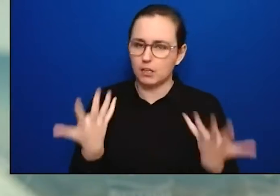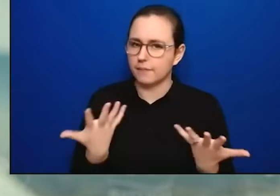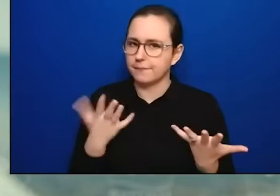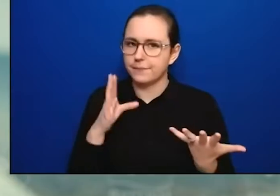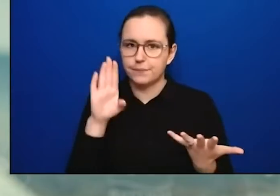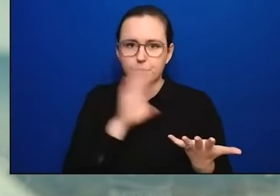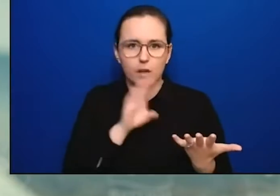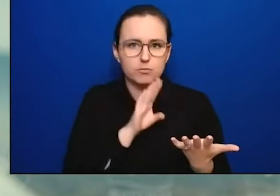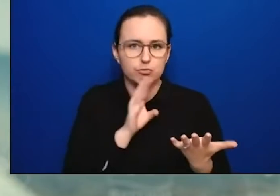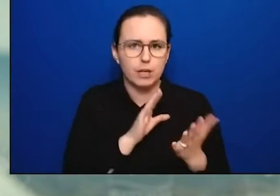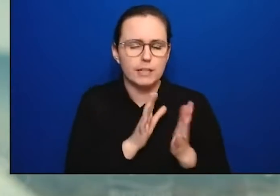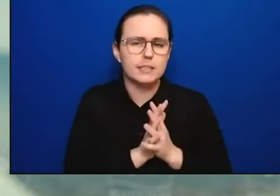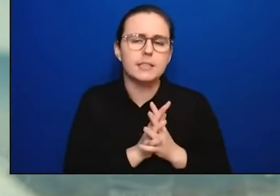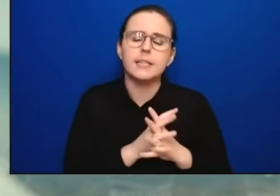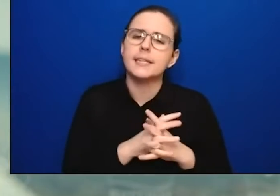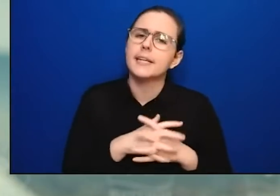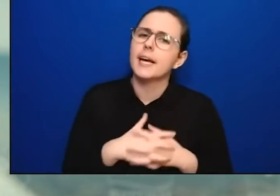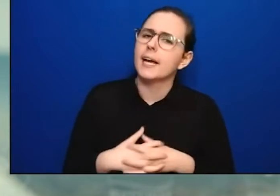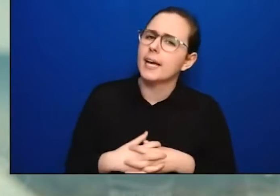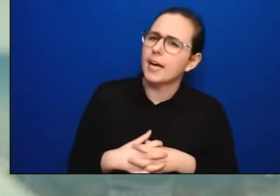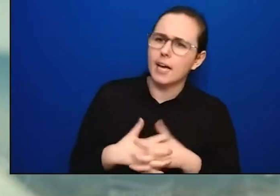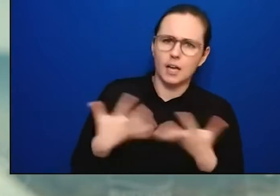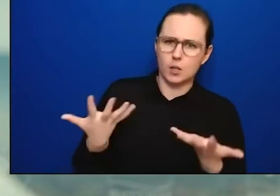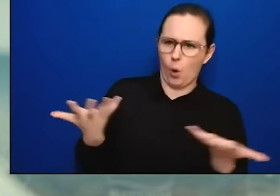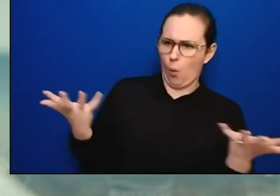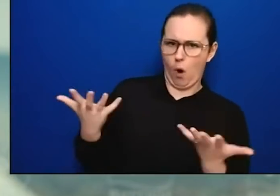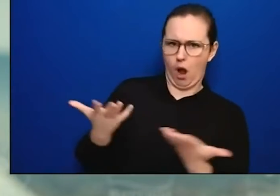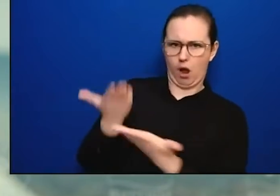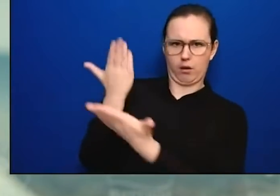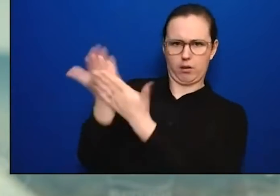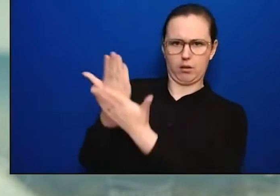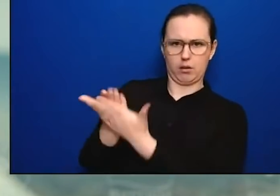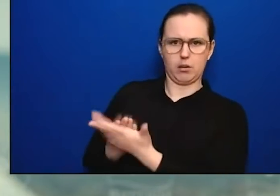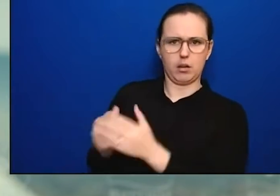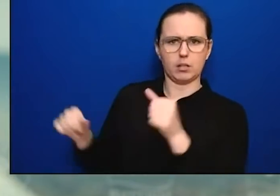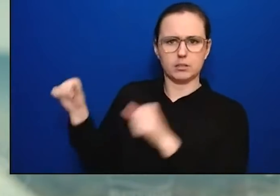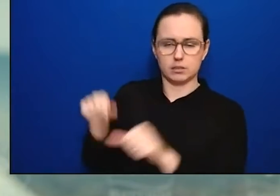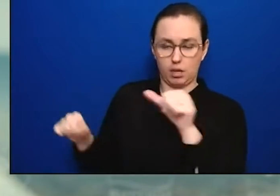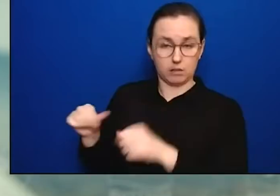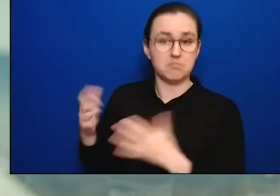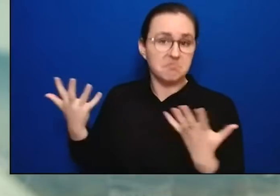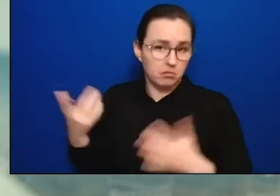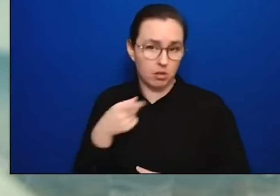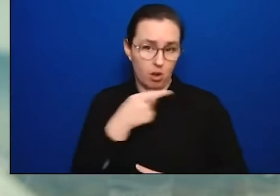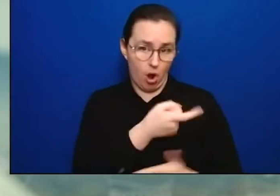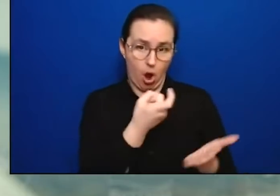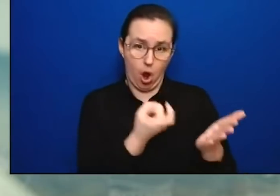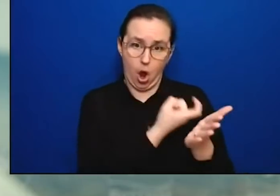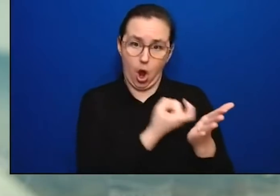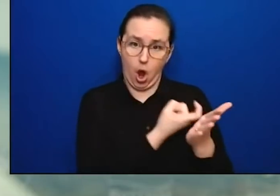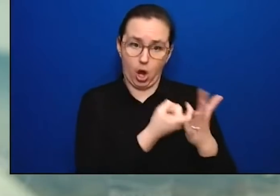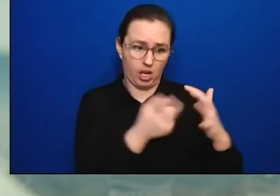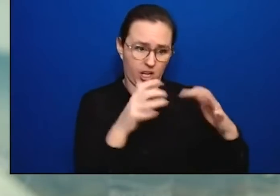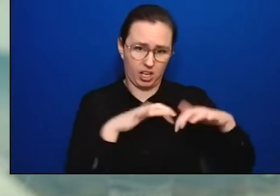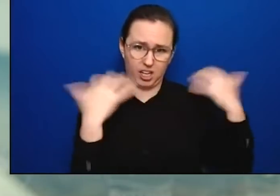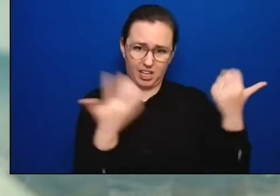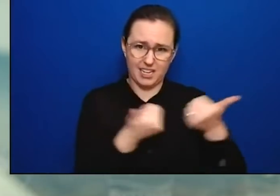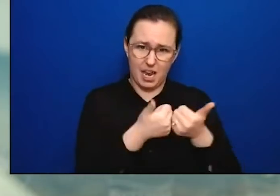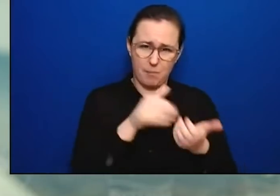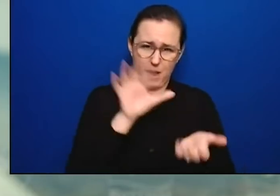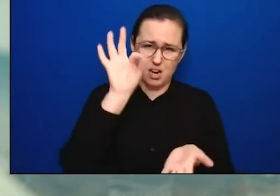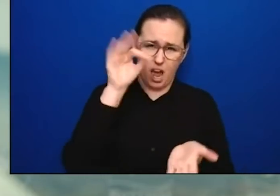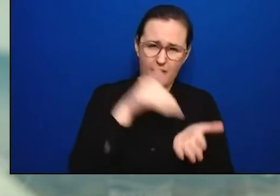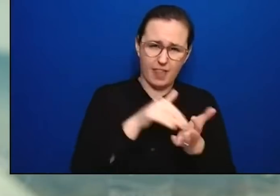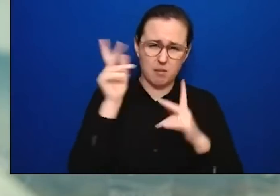is frustrated with this. I'm just wondering what in the science shows you that a hockey game at